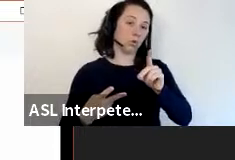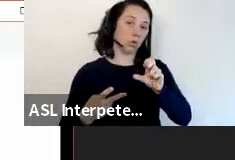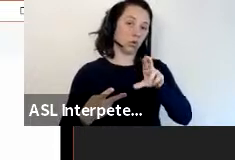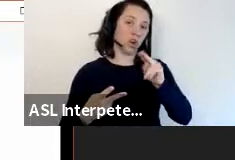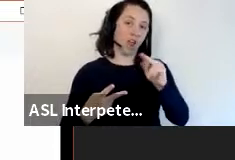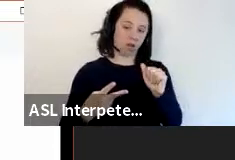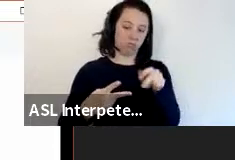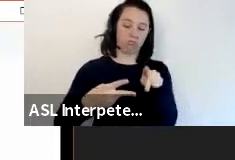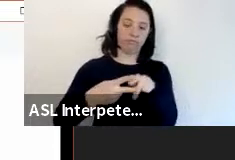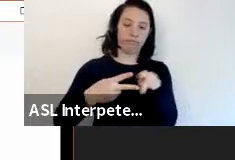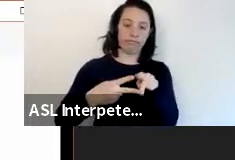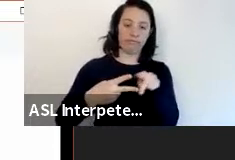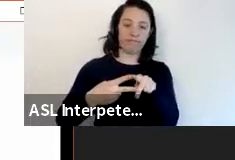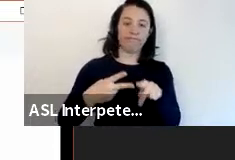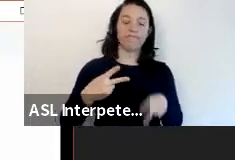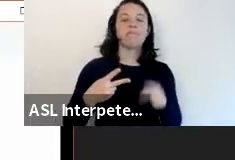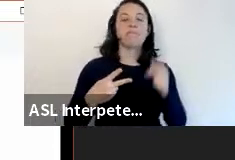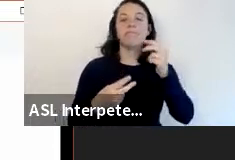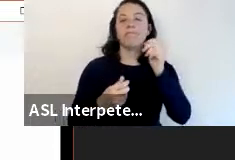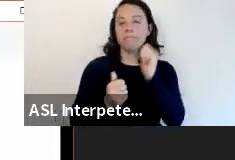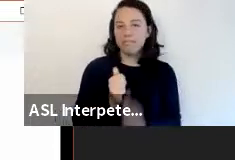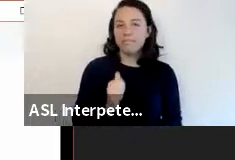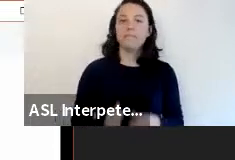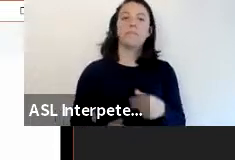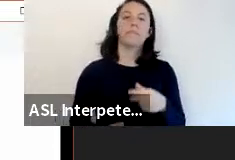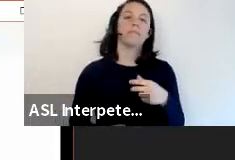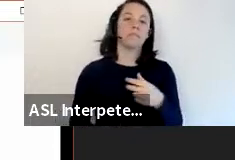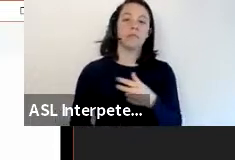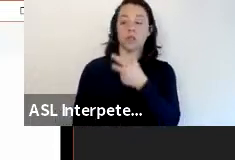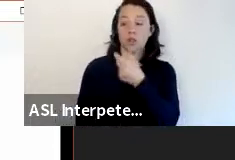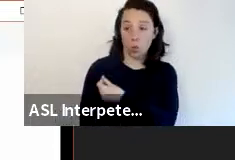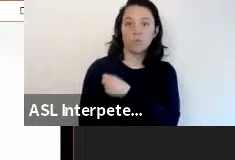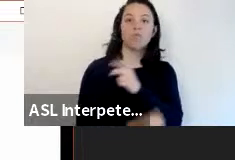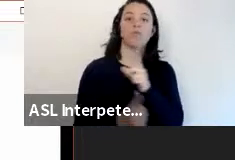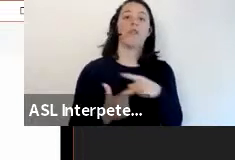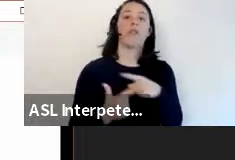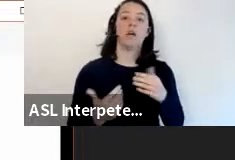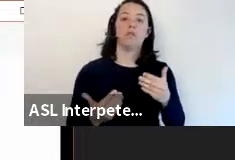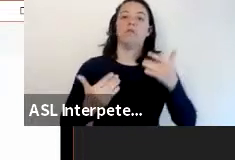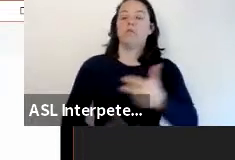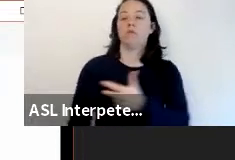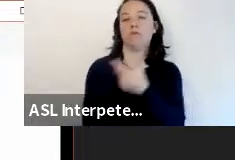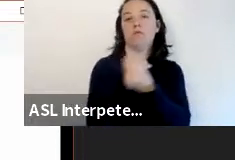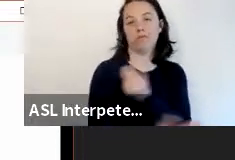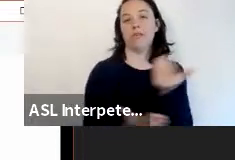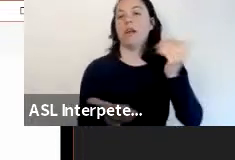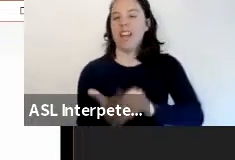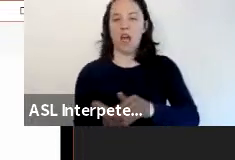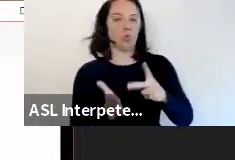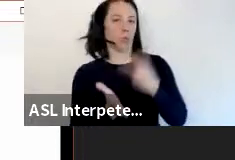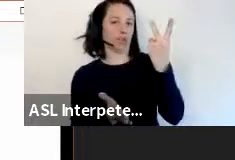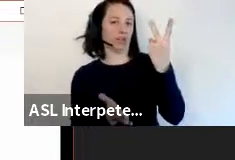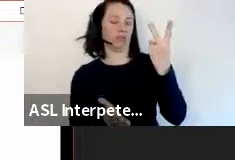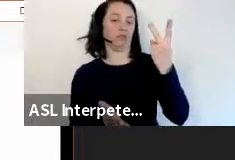they're given in 2 doses. One is Pfizer is 21 days apart. The other one, Moderna, is 28 days apart. And